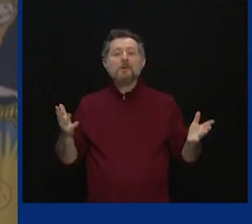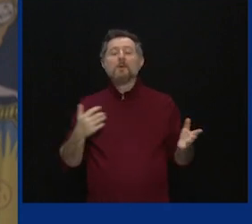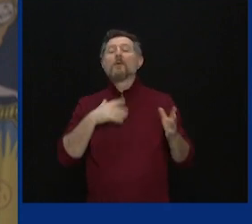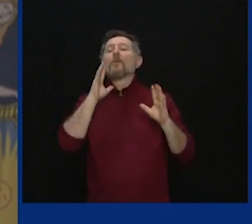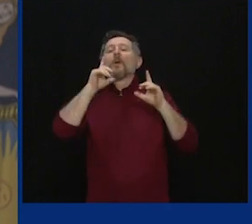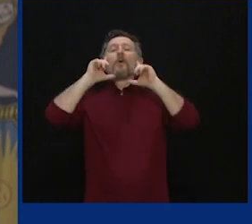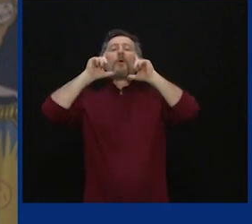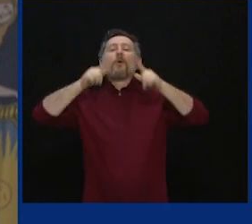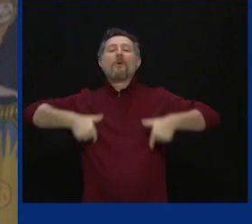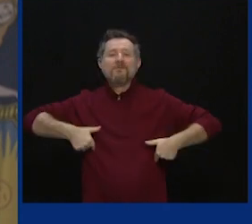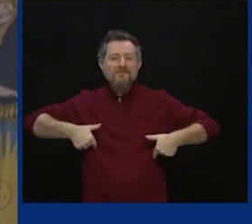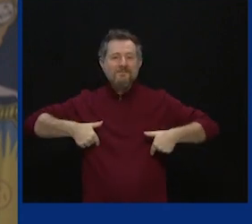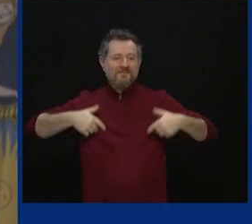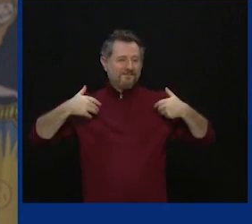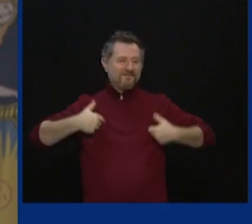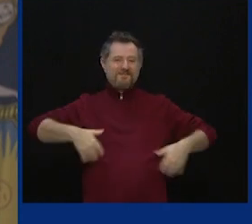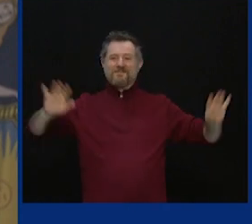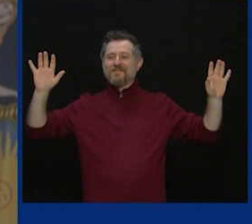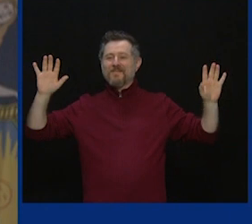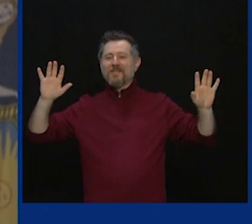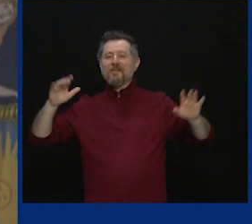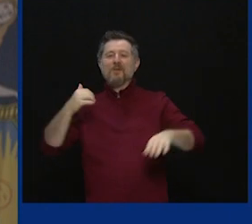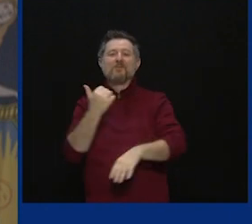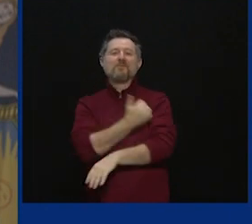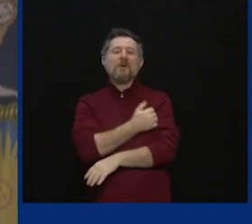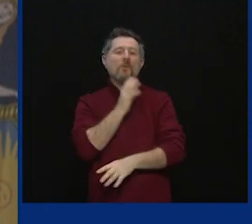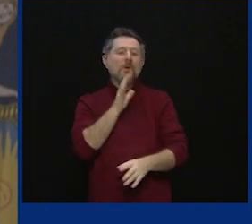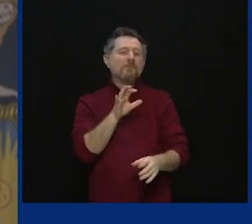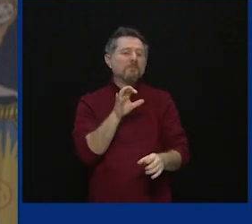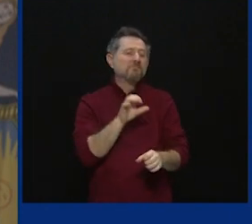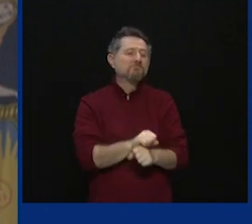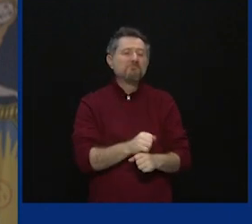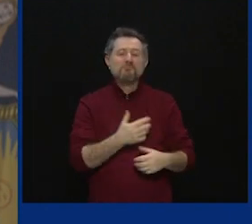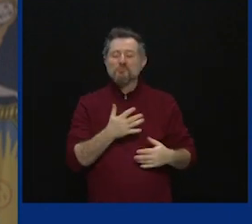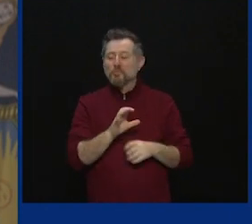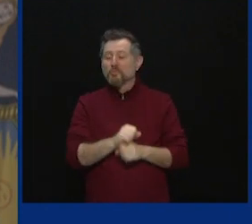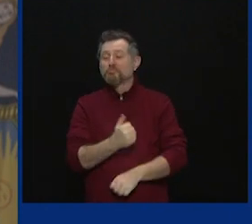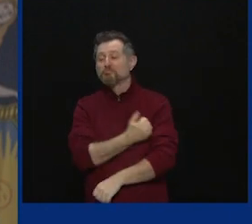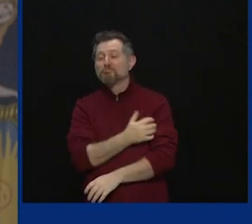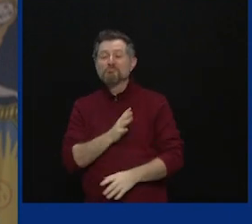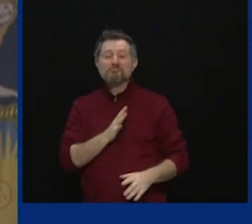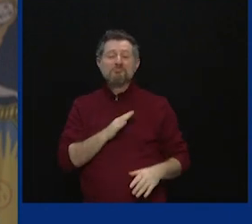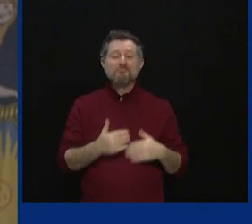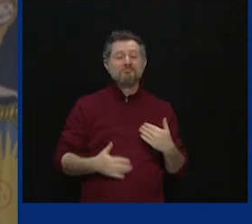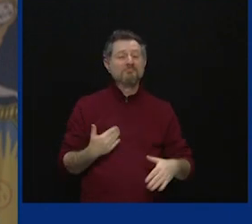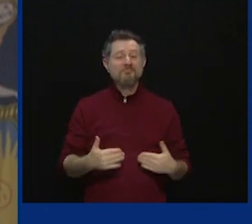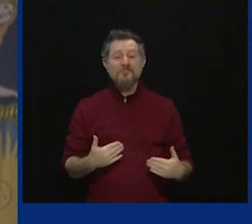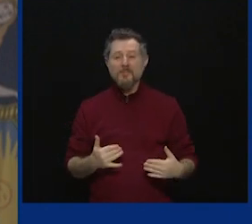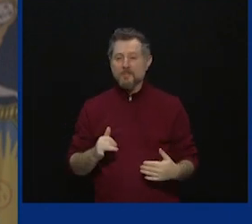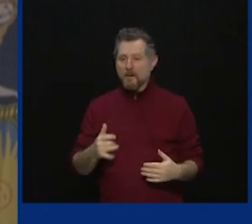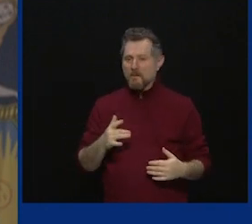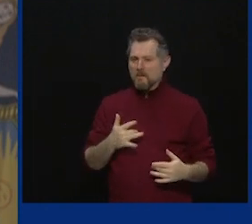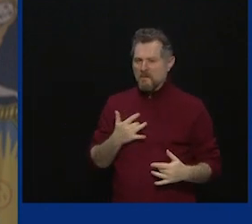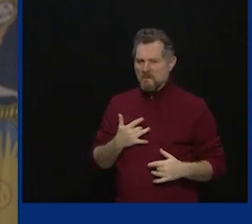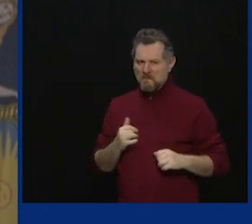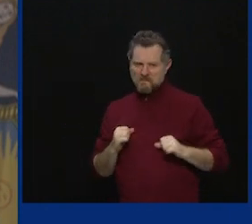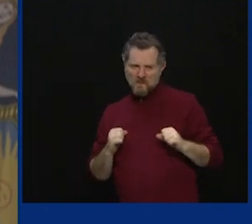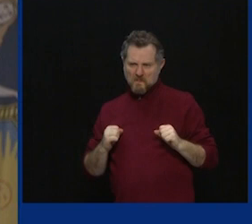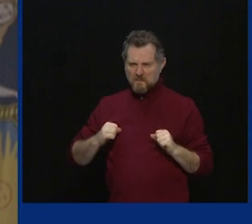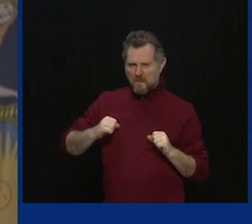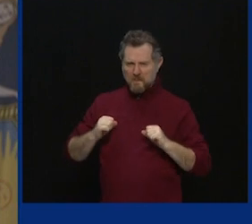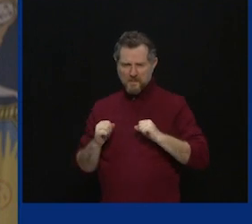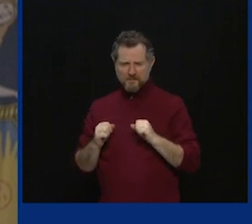so routine for everyone that you won't think twice about it, just like every other vaccination that has saved lives since they were